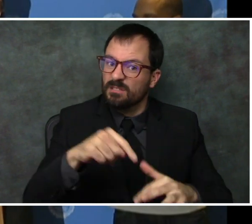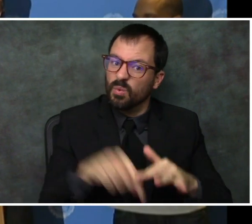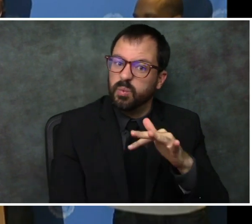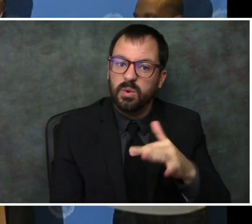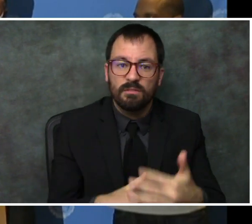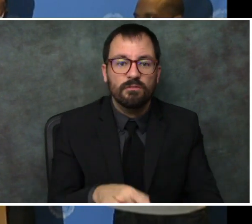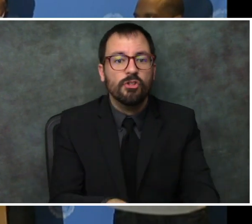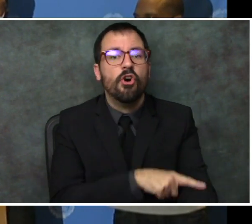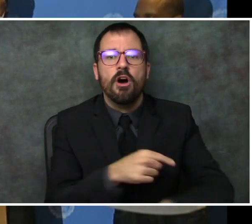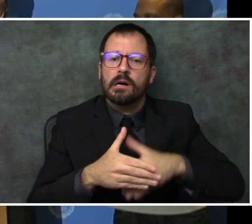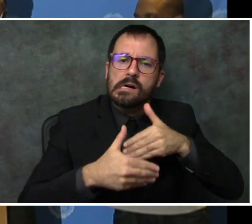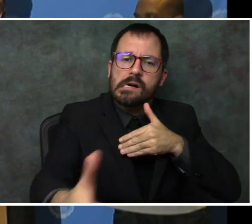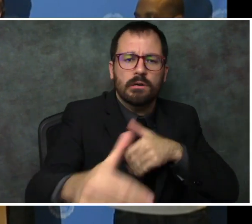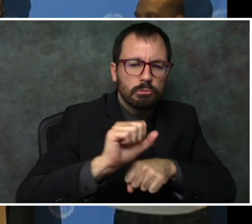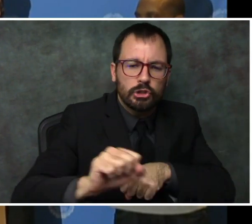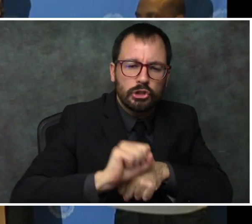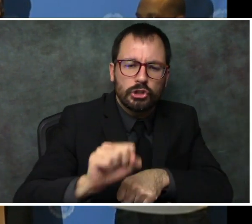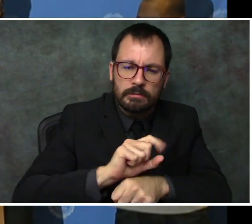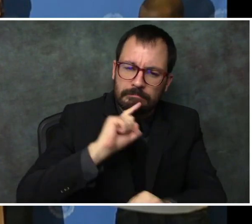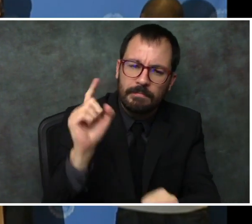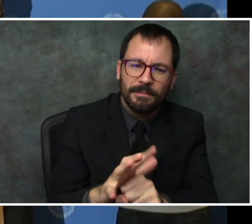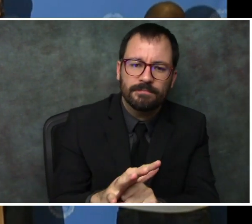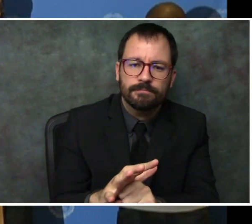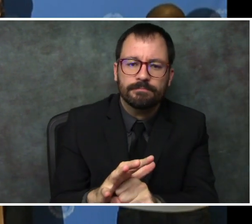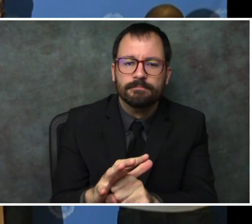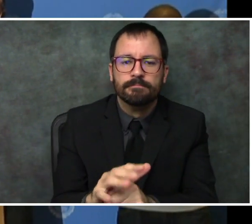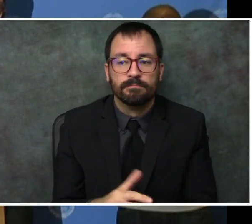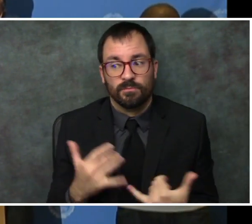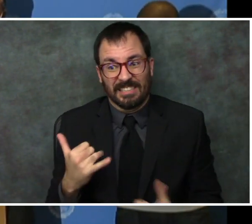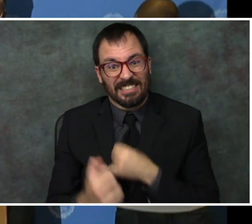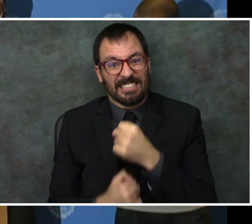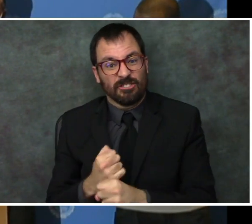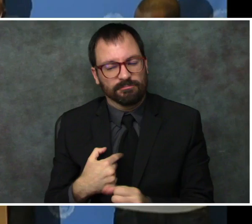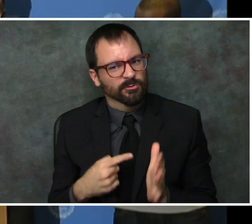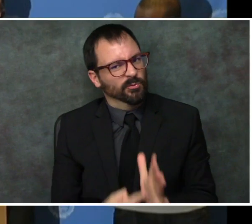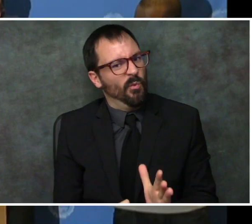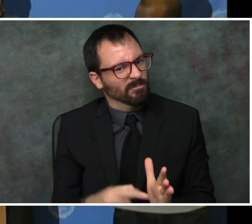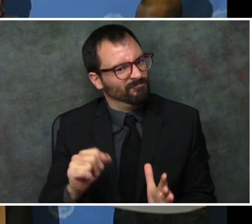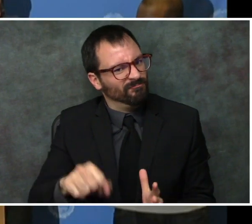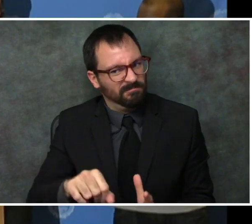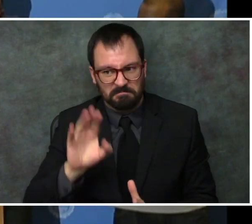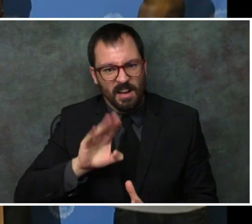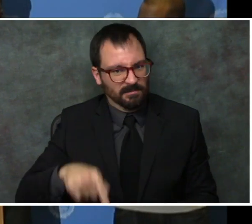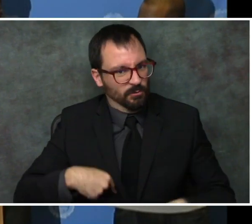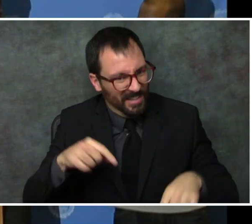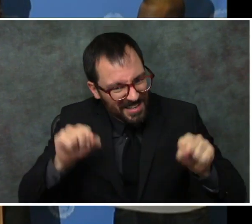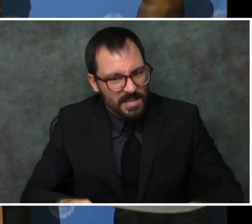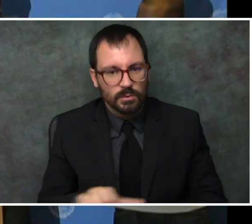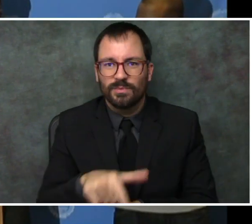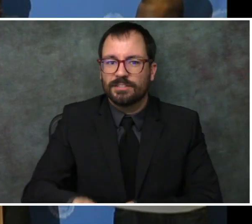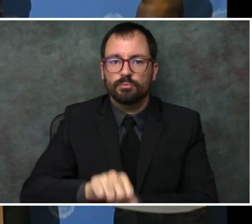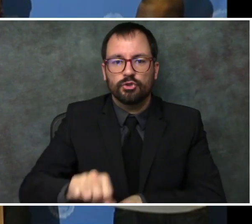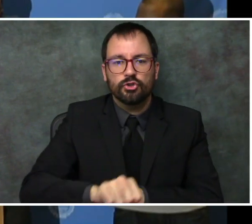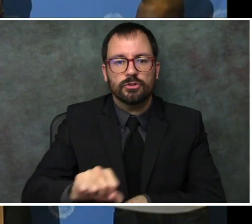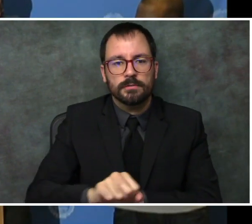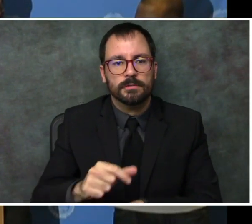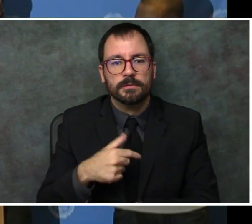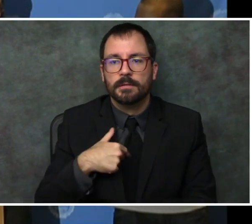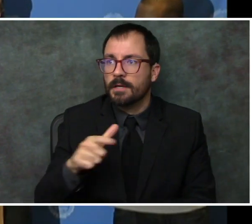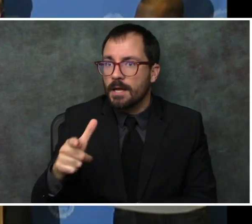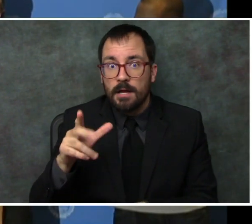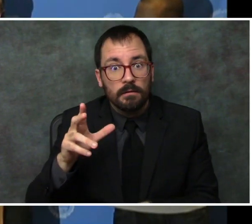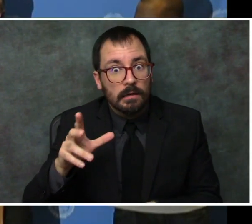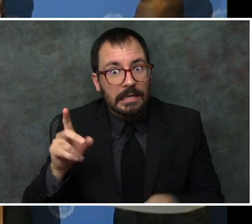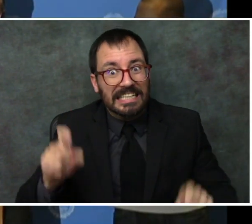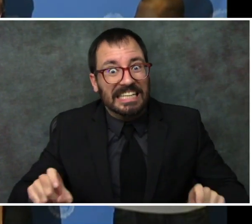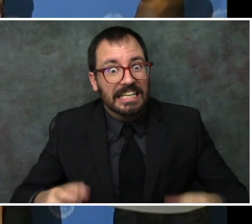that work here in Boston. We have sustained the urgency of a moment, and we have turned it into a new chapter. But as the task force makes